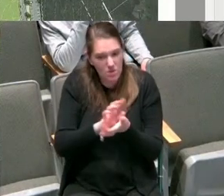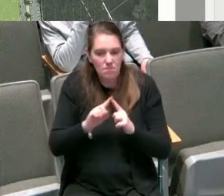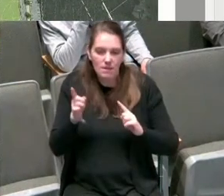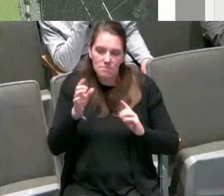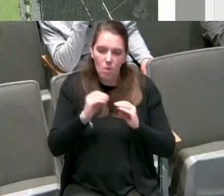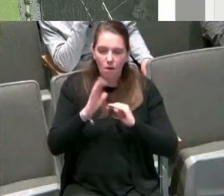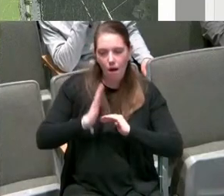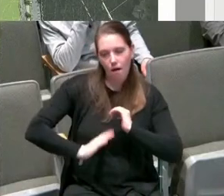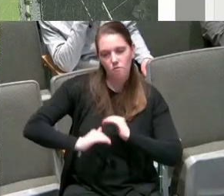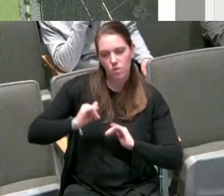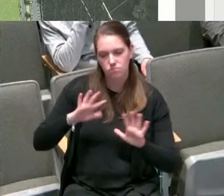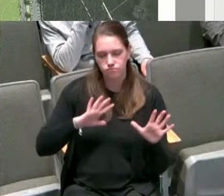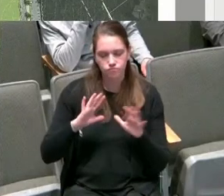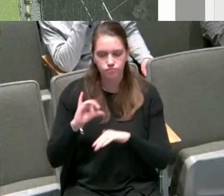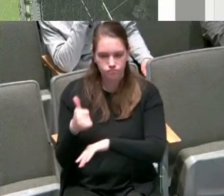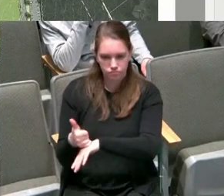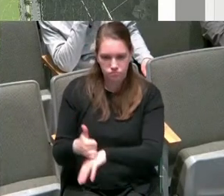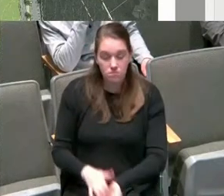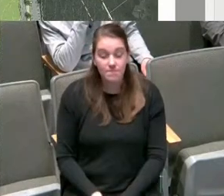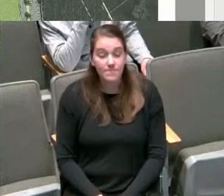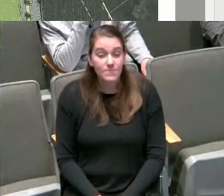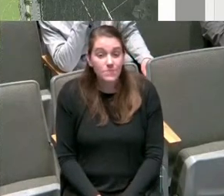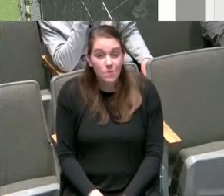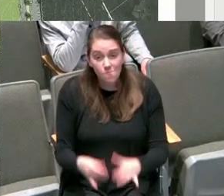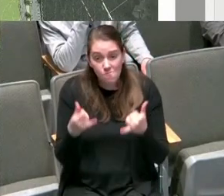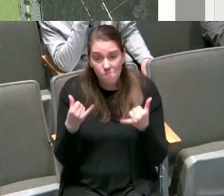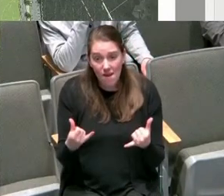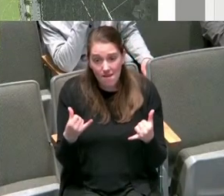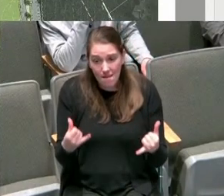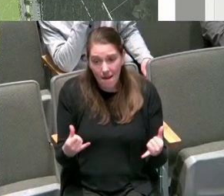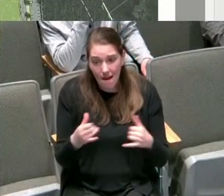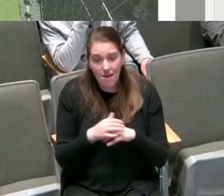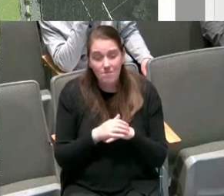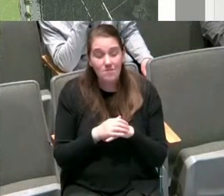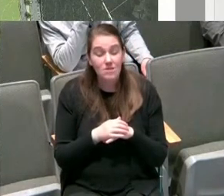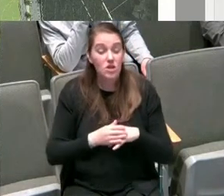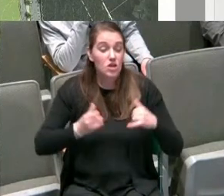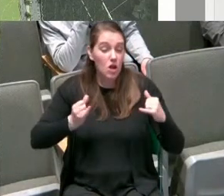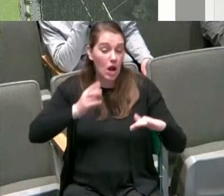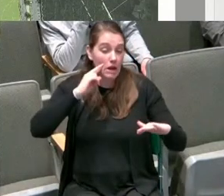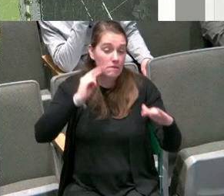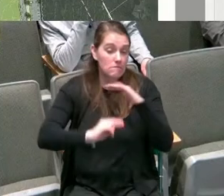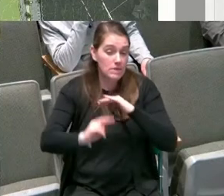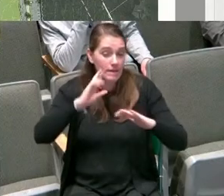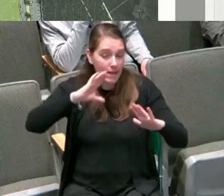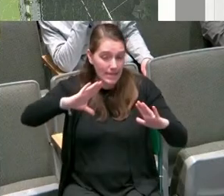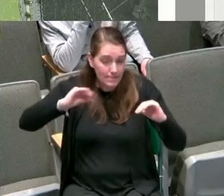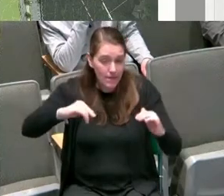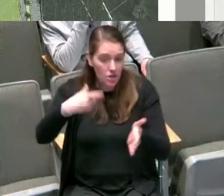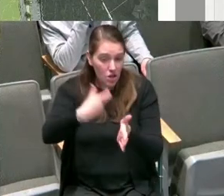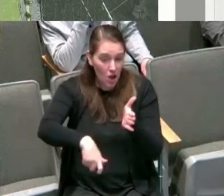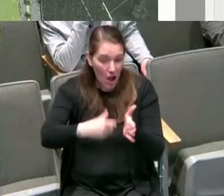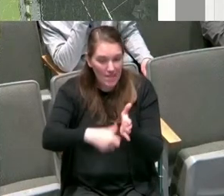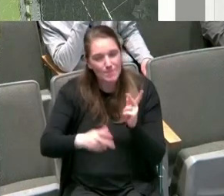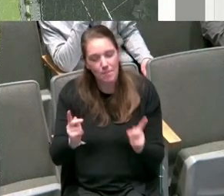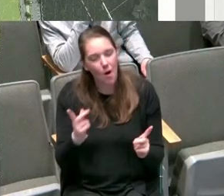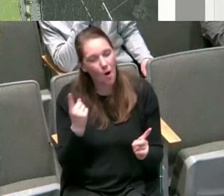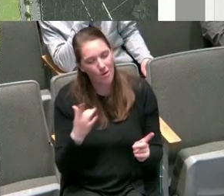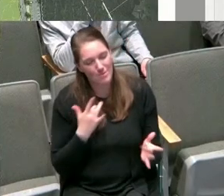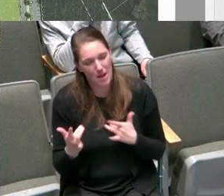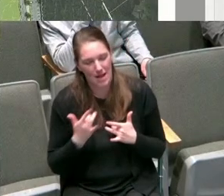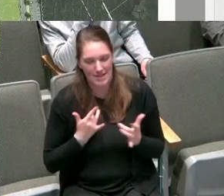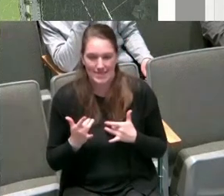at the moment we are current cost projections which is the other question after traffic that everybody always